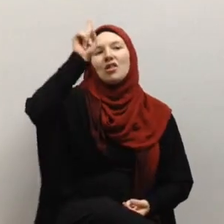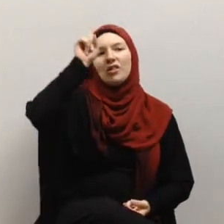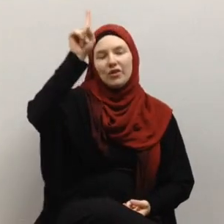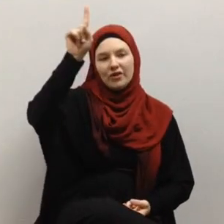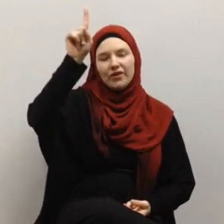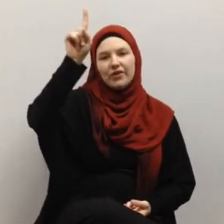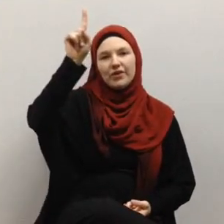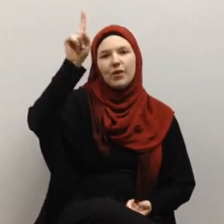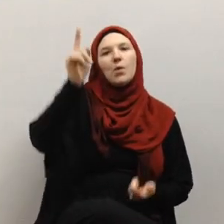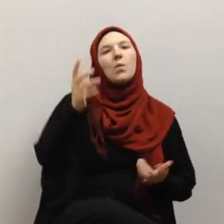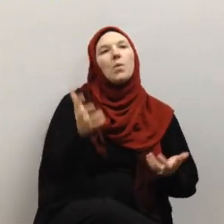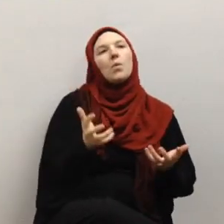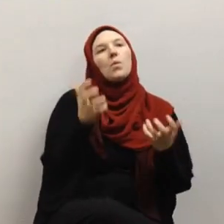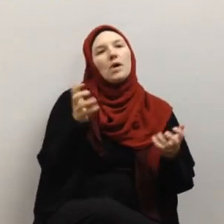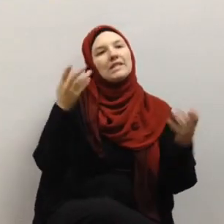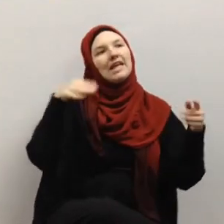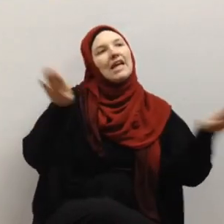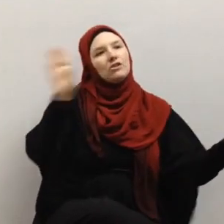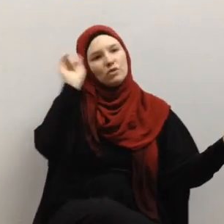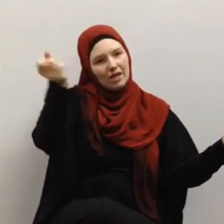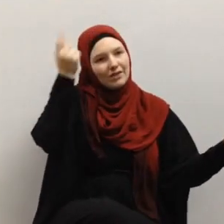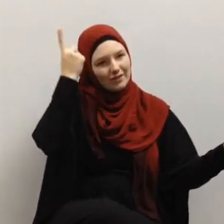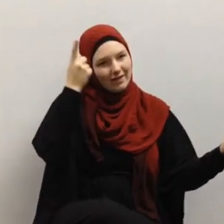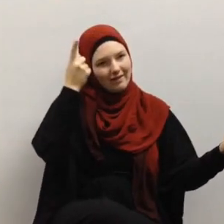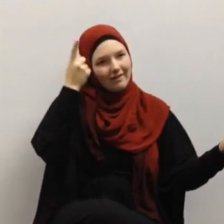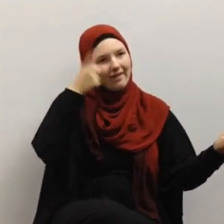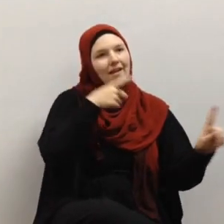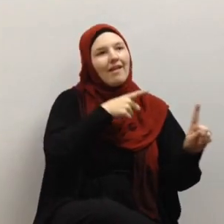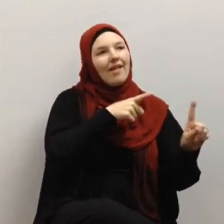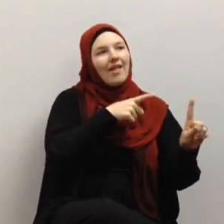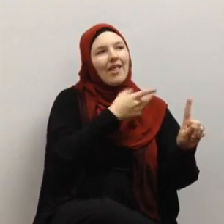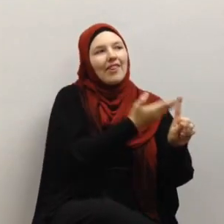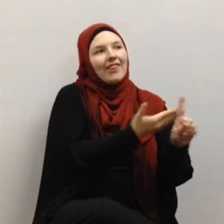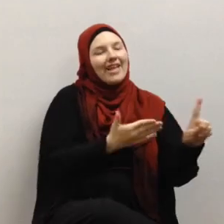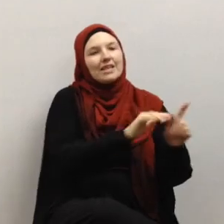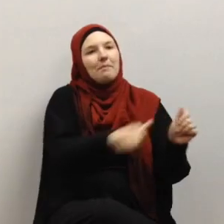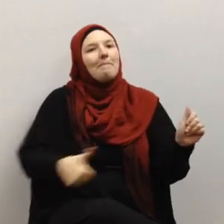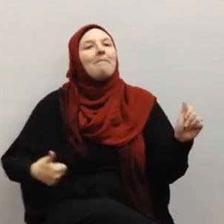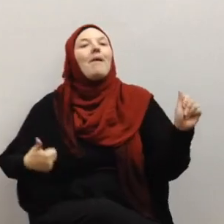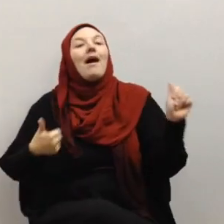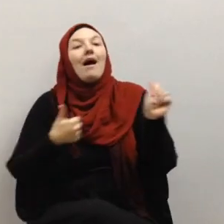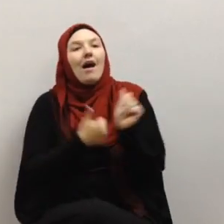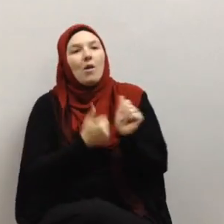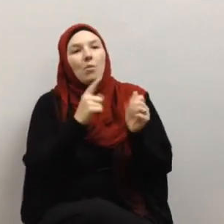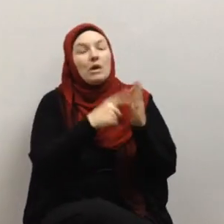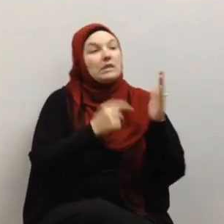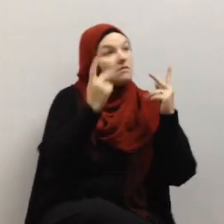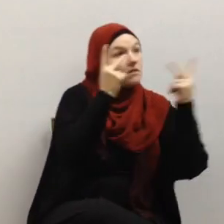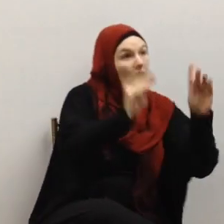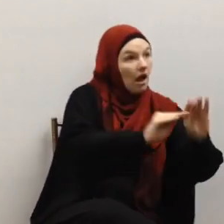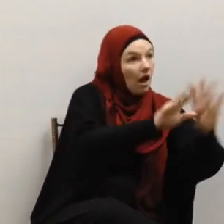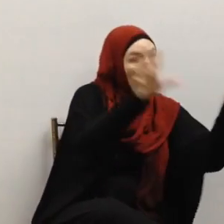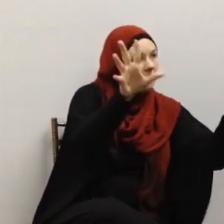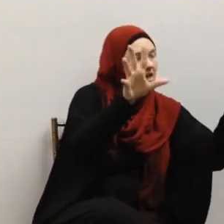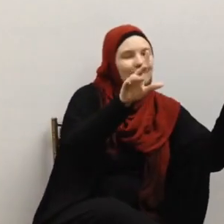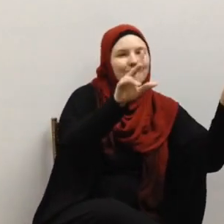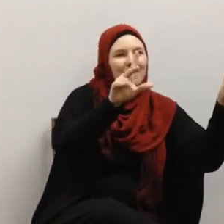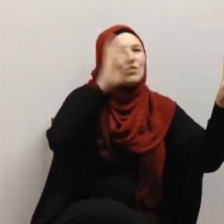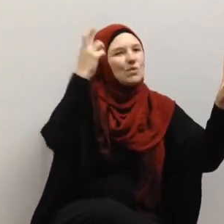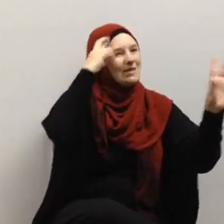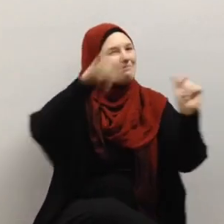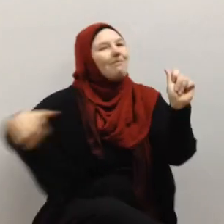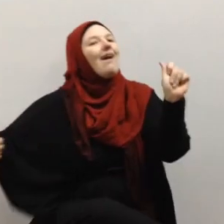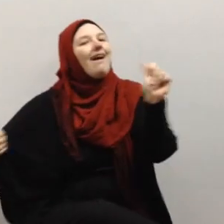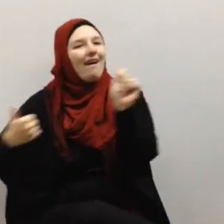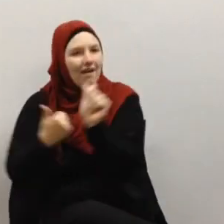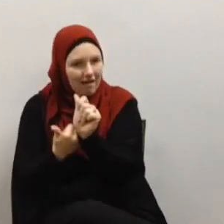ta'ala wants the angels to understand, there are things behind what is seen, what is obvious. There